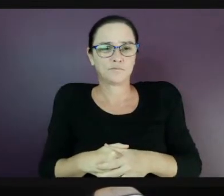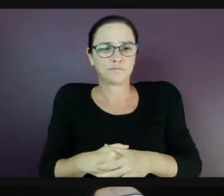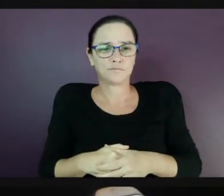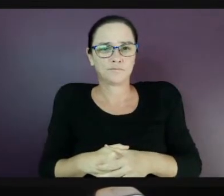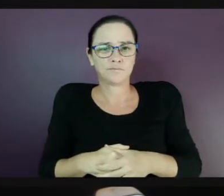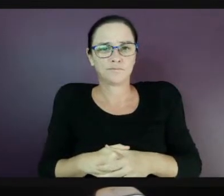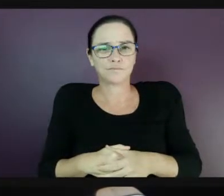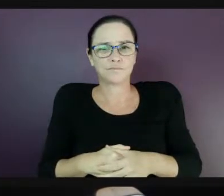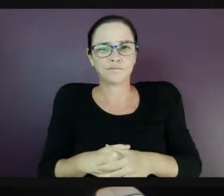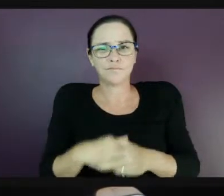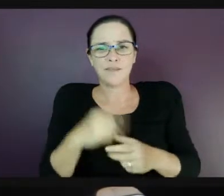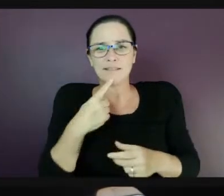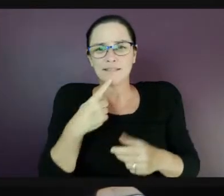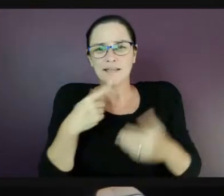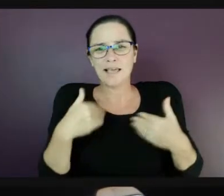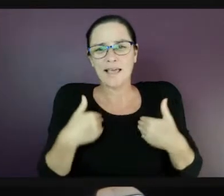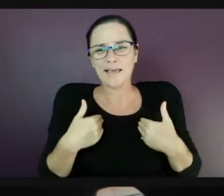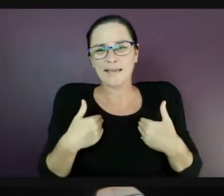that it had